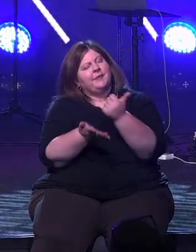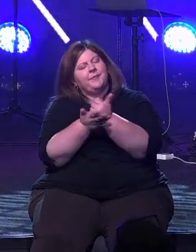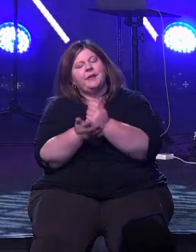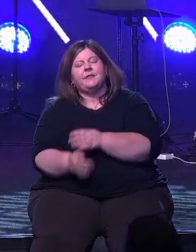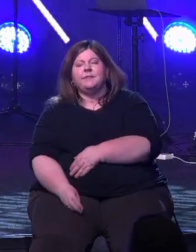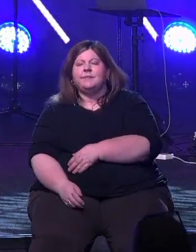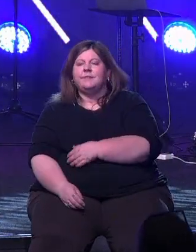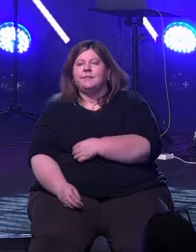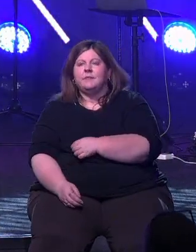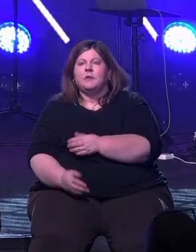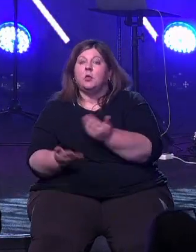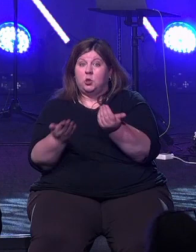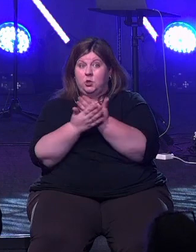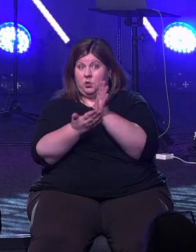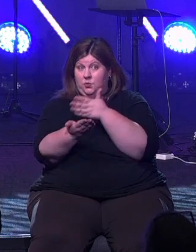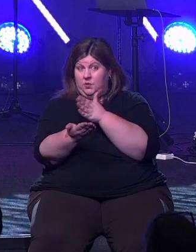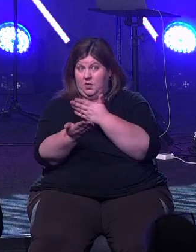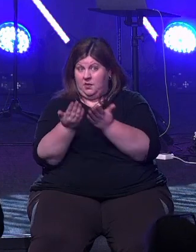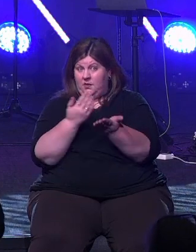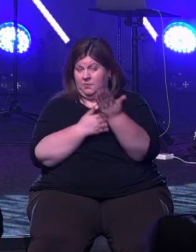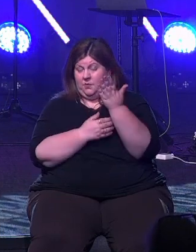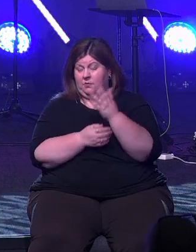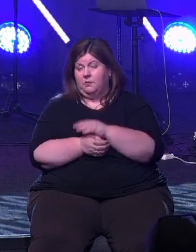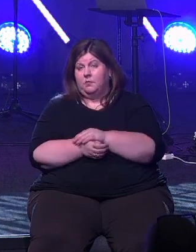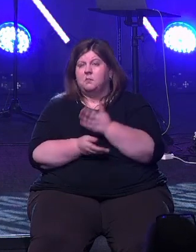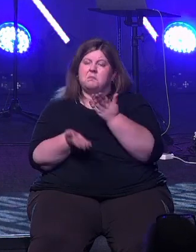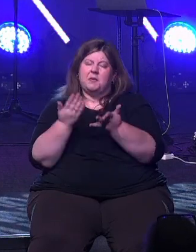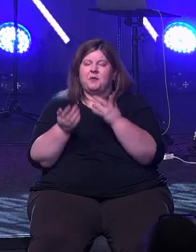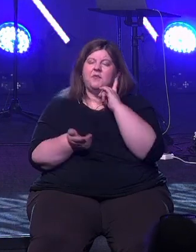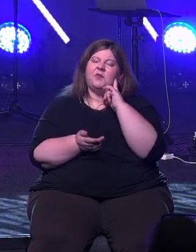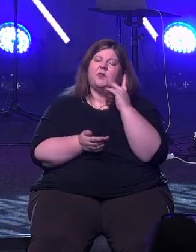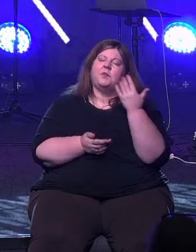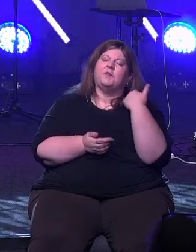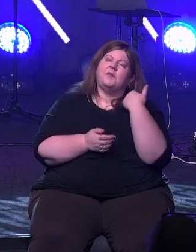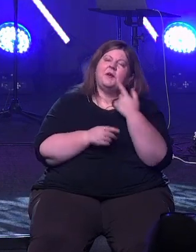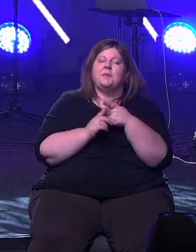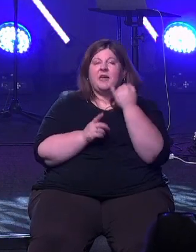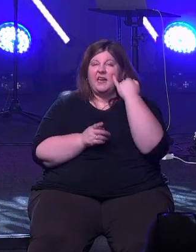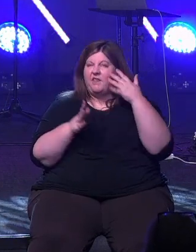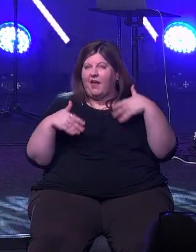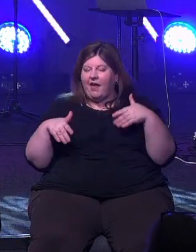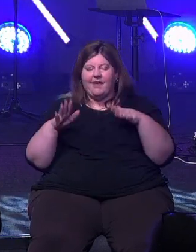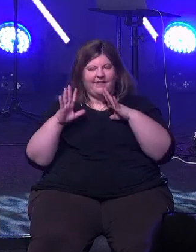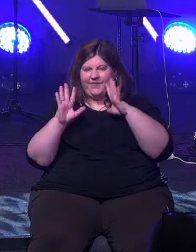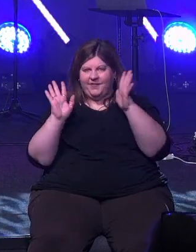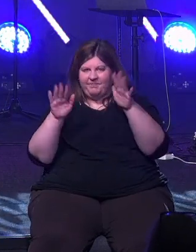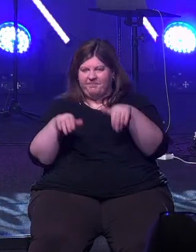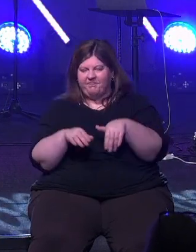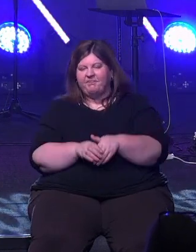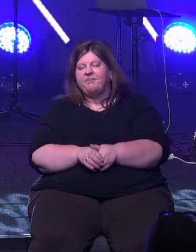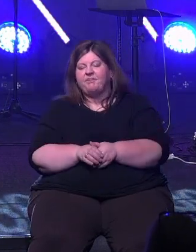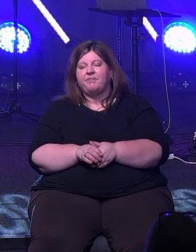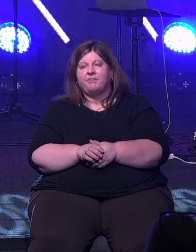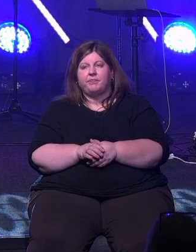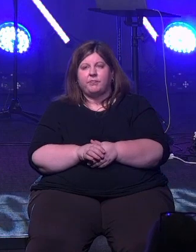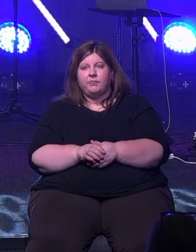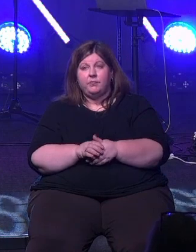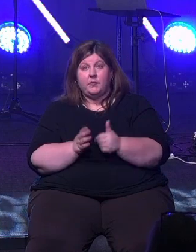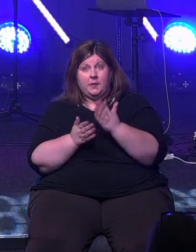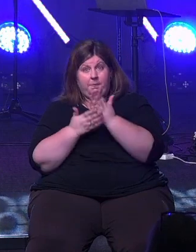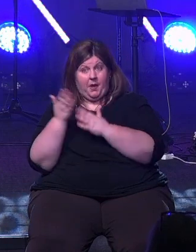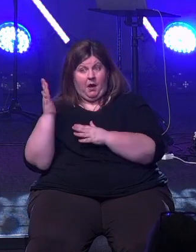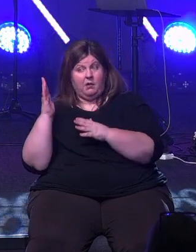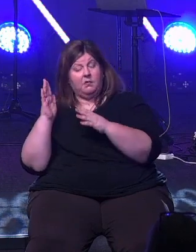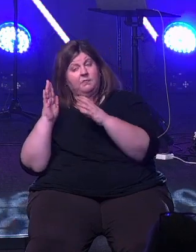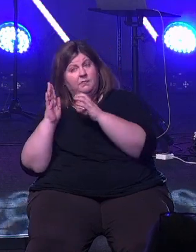Well, we're actually going to do a new song this morning, and you might have heard it, but if you didn't, that's okay. Part of the chorus